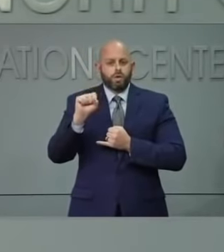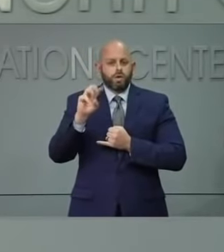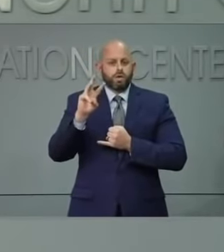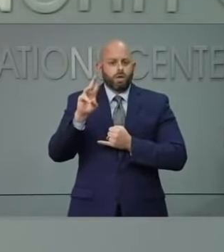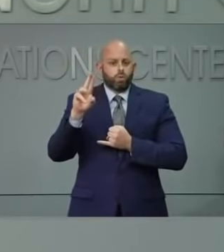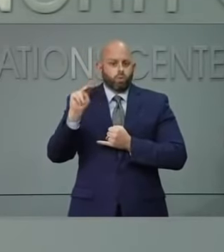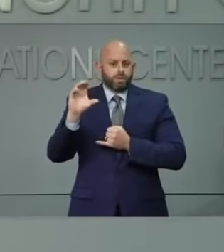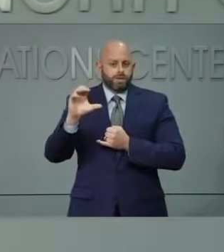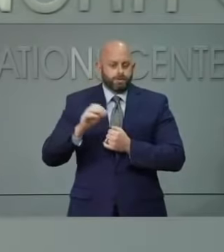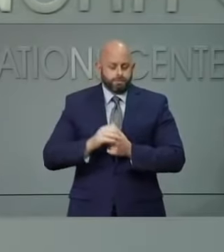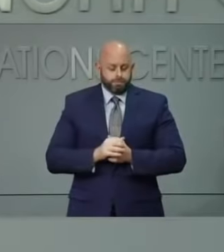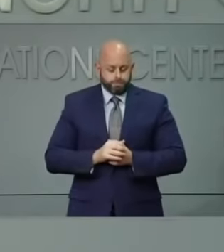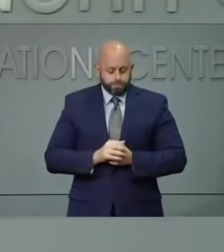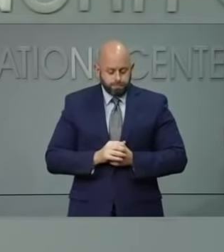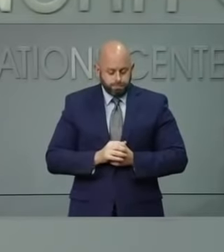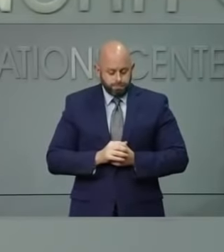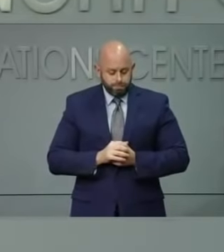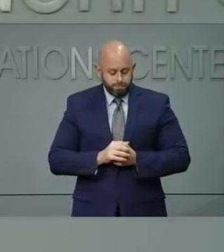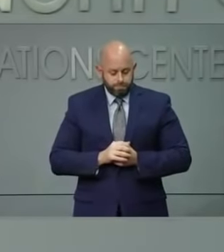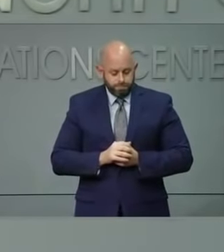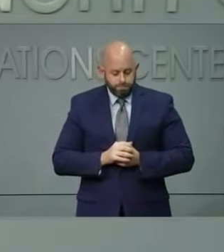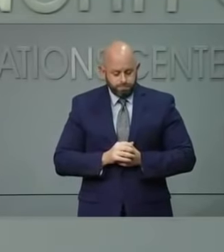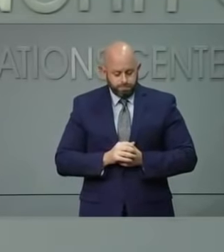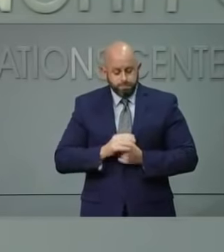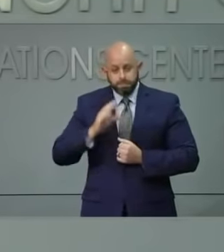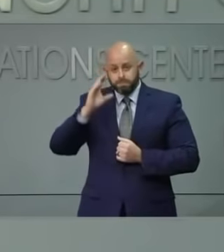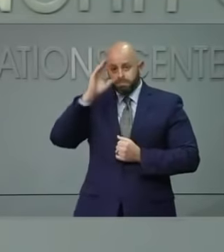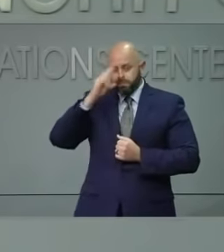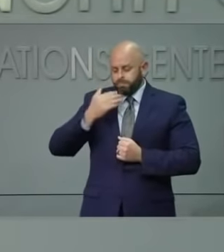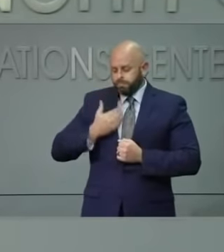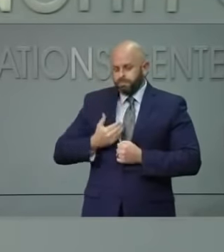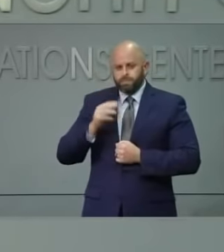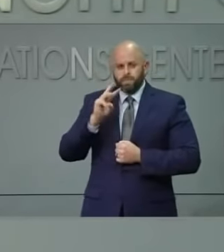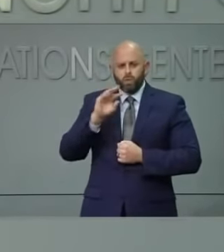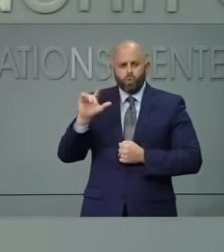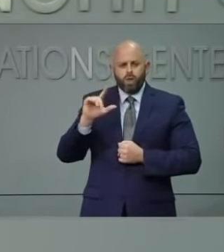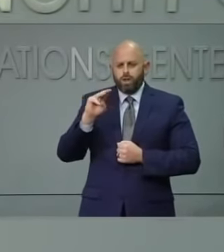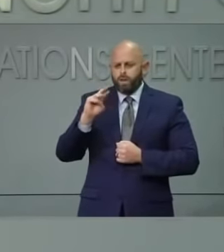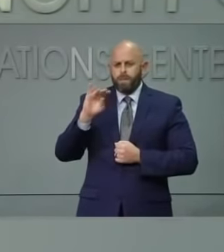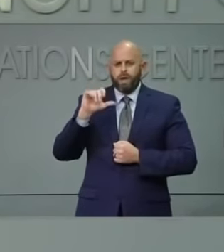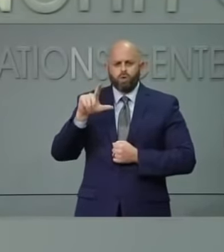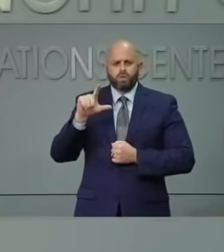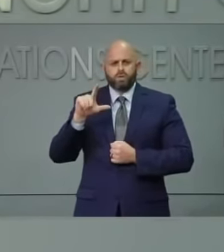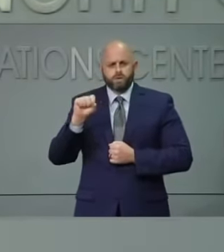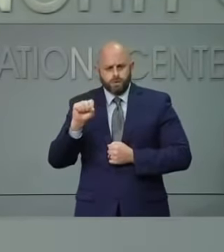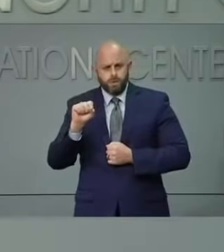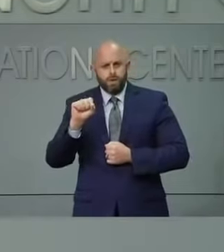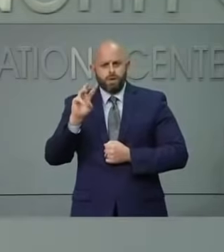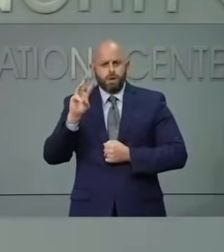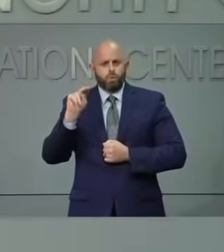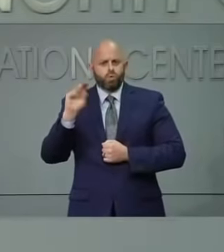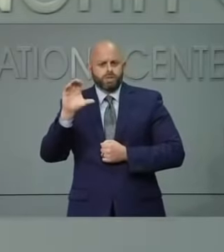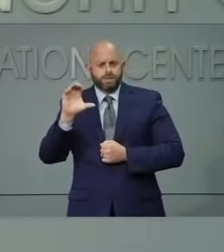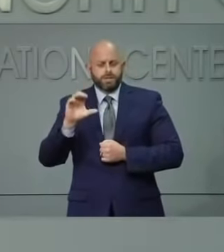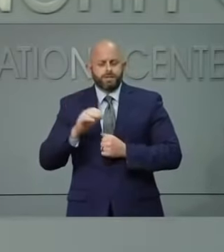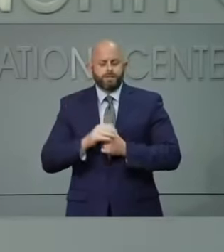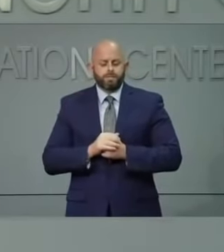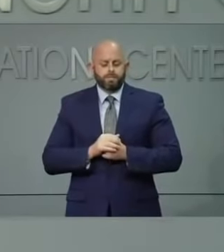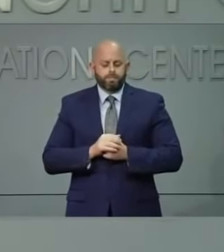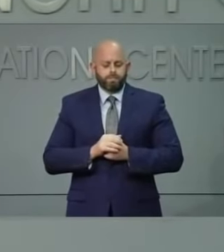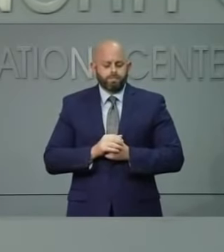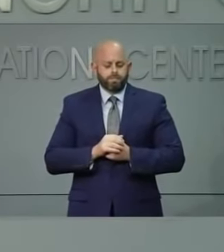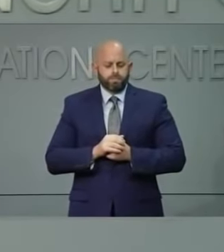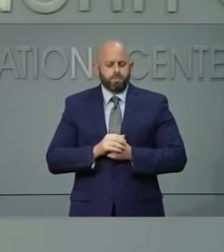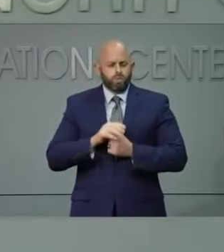Hi, Governor. Will Michaels at WUNC. You touched on this a bit, but I wanted to talk about a report out today from researchers